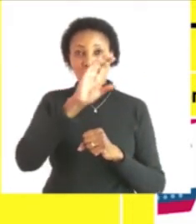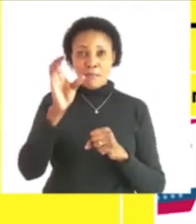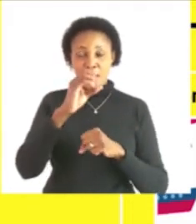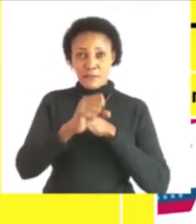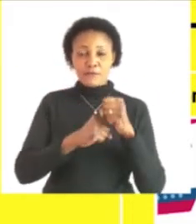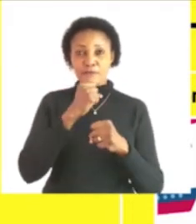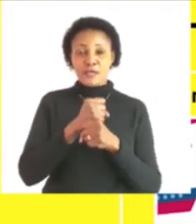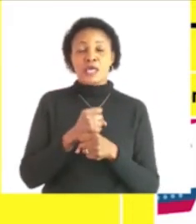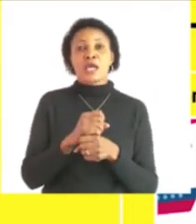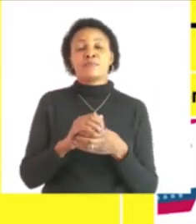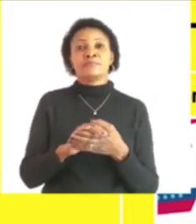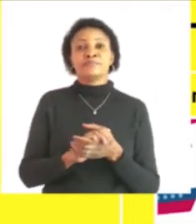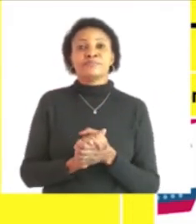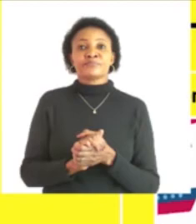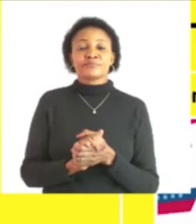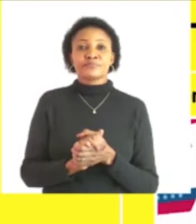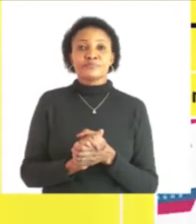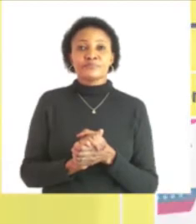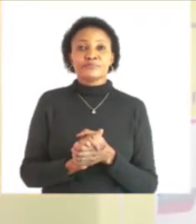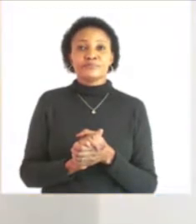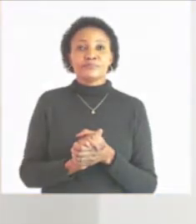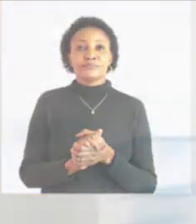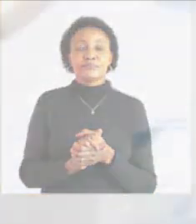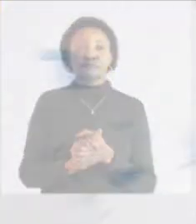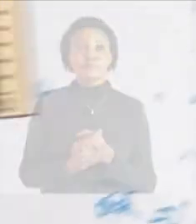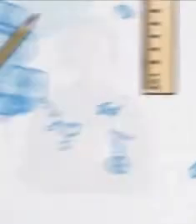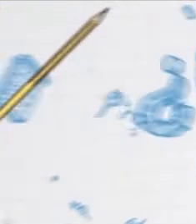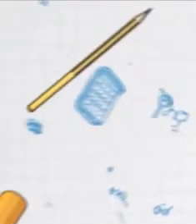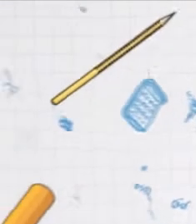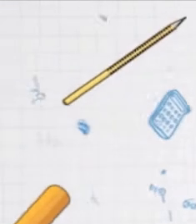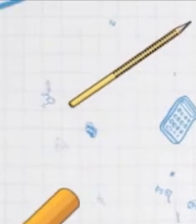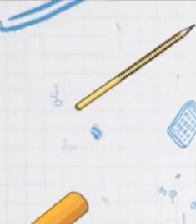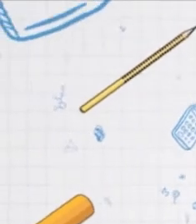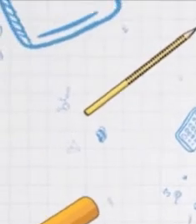questions, question words, and months.